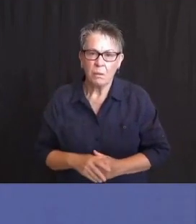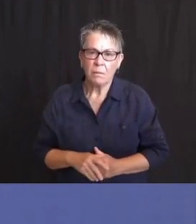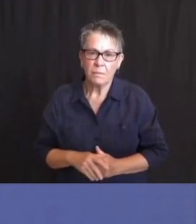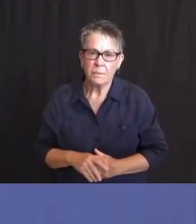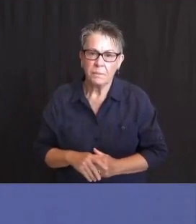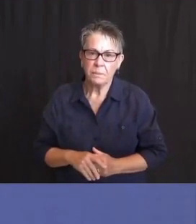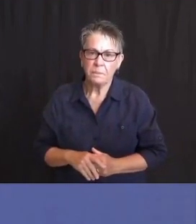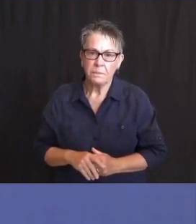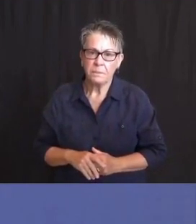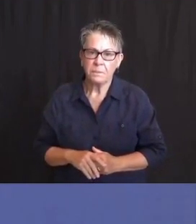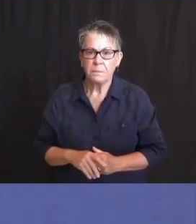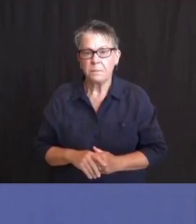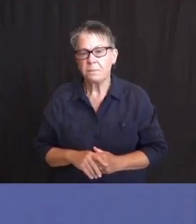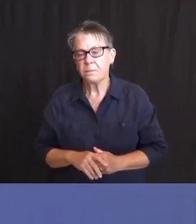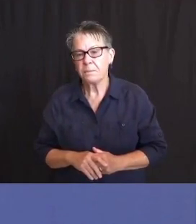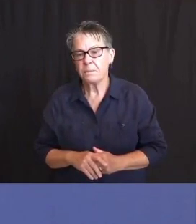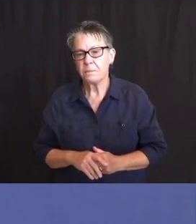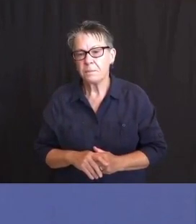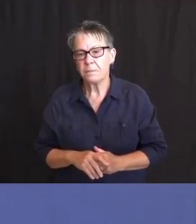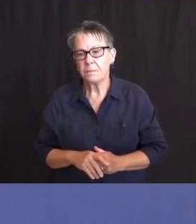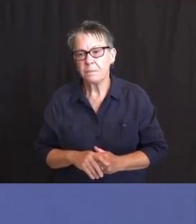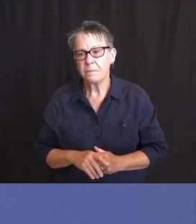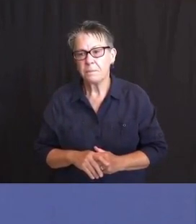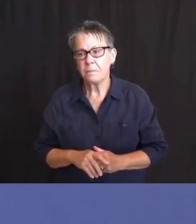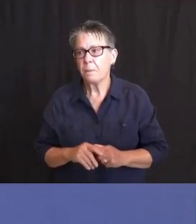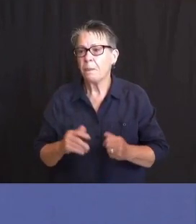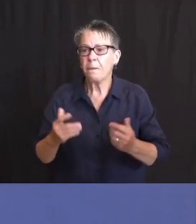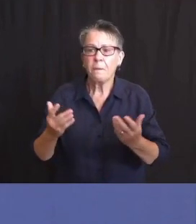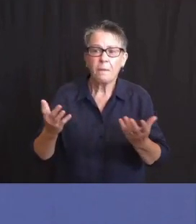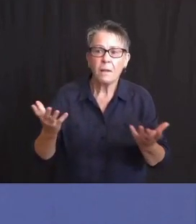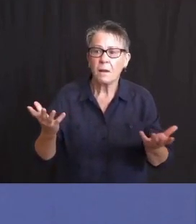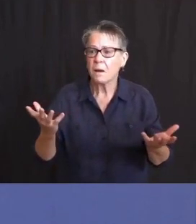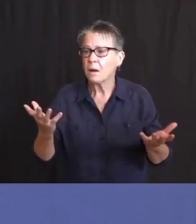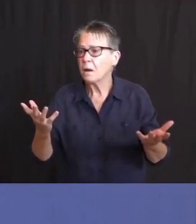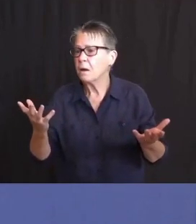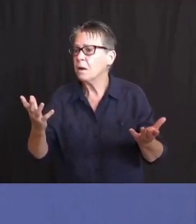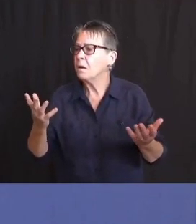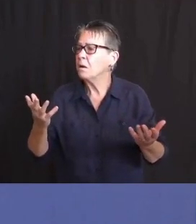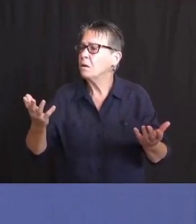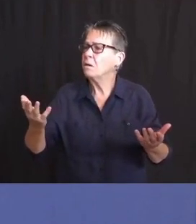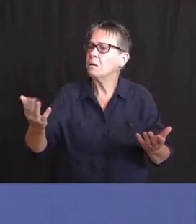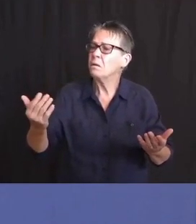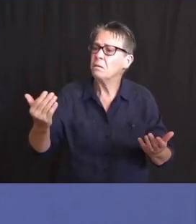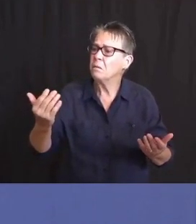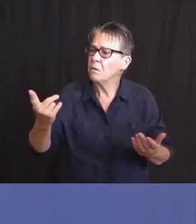on Monday. Aswan's got the mic. Dustin, good afternoon. Good afternoon.